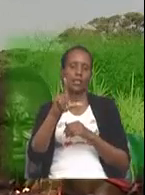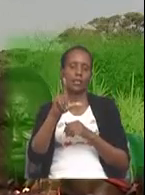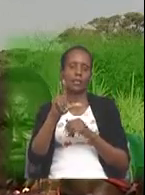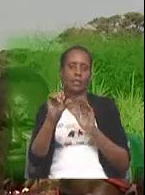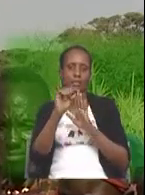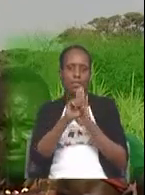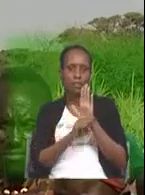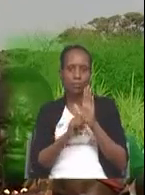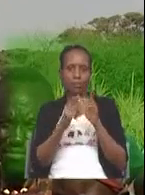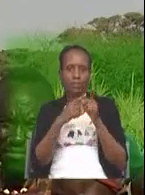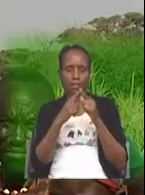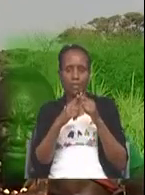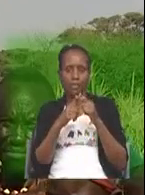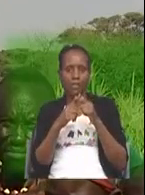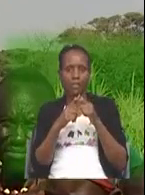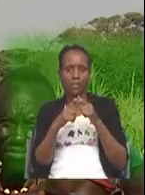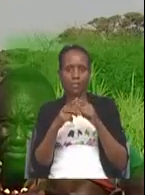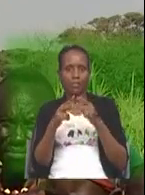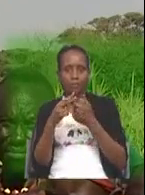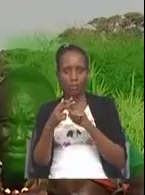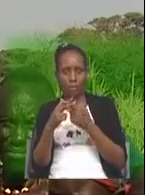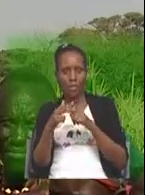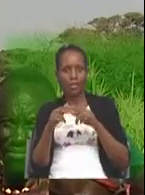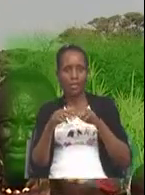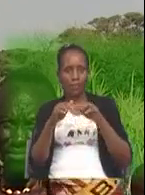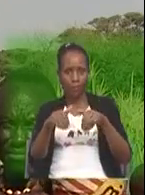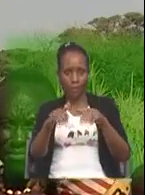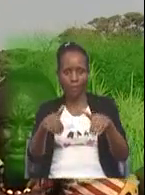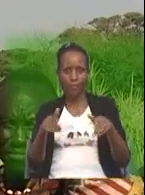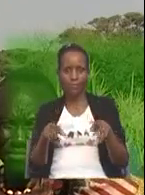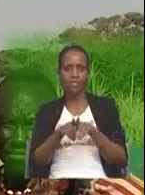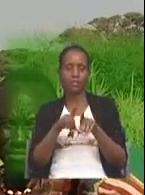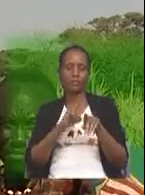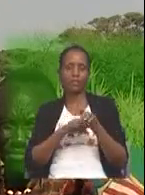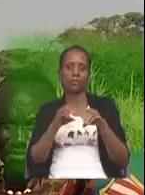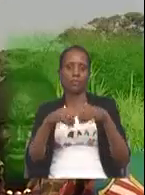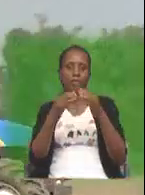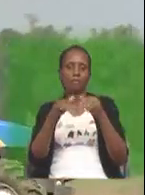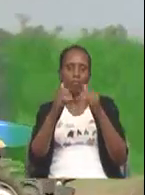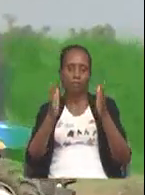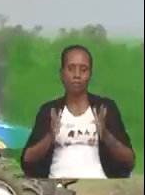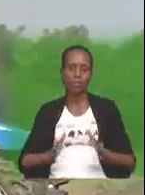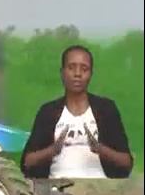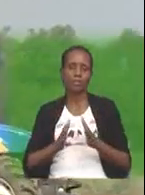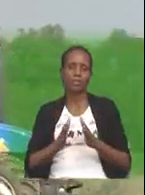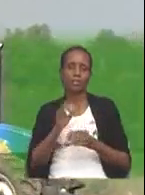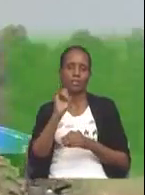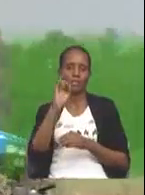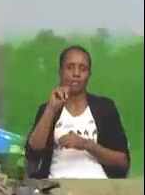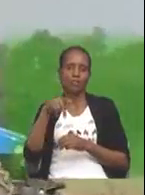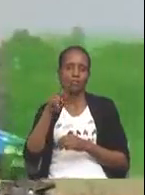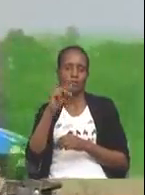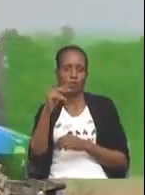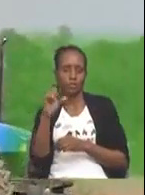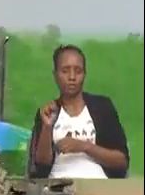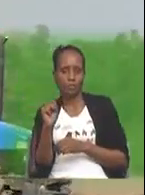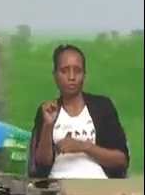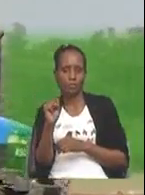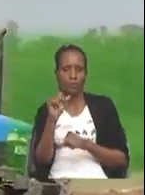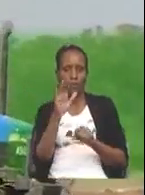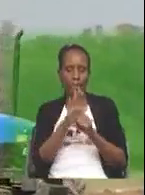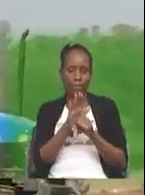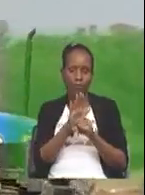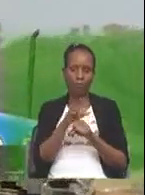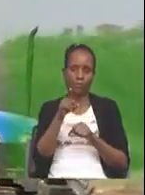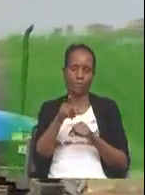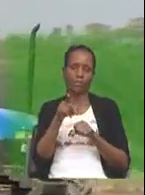to repair the farm structures, and at the same time gave farmers inputs. Most of the irrigation